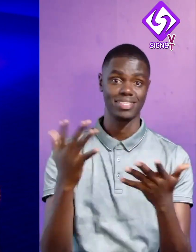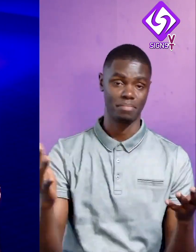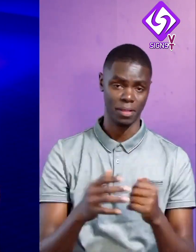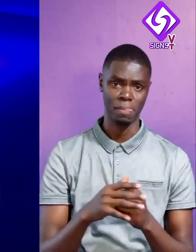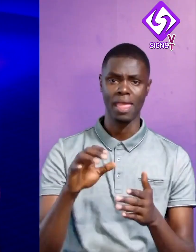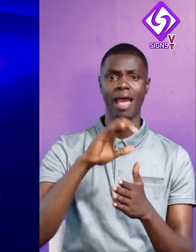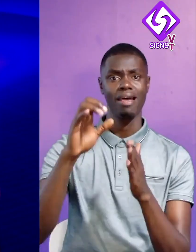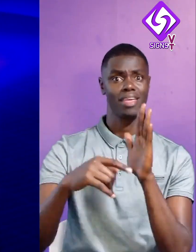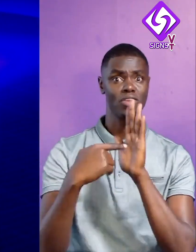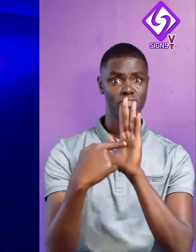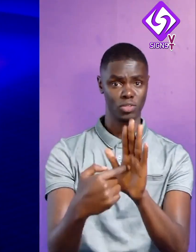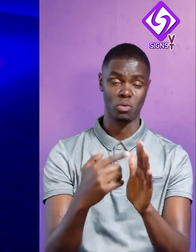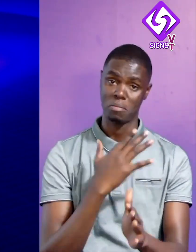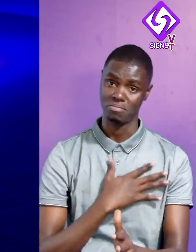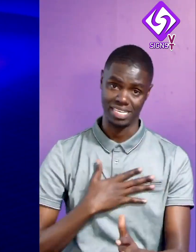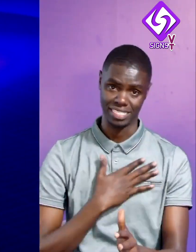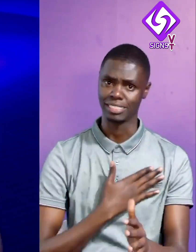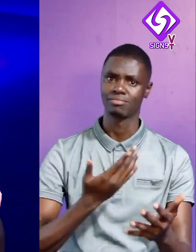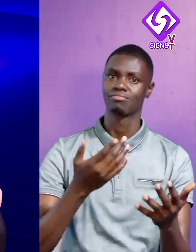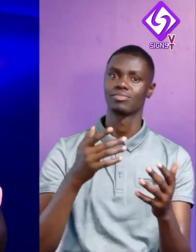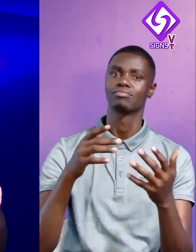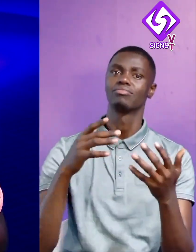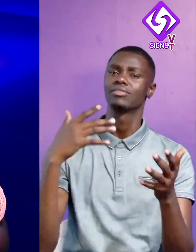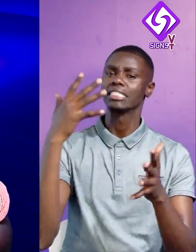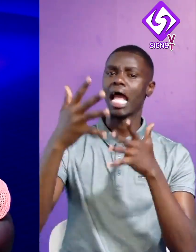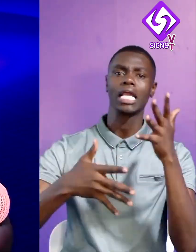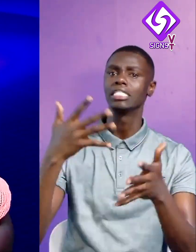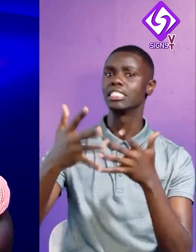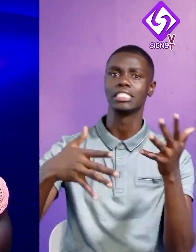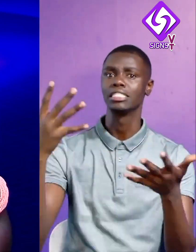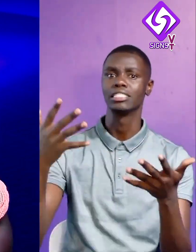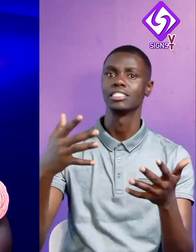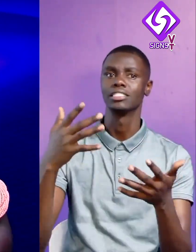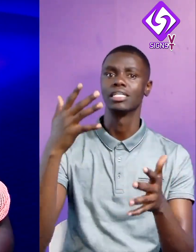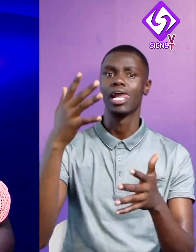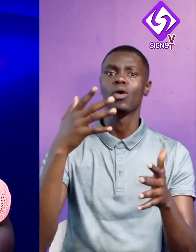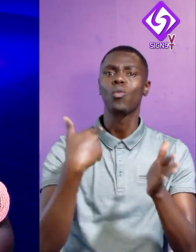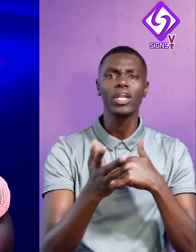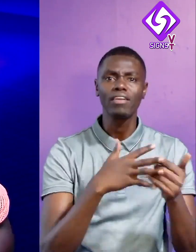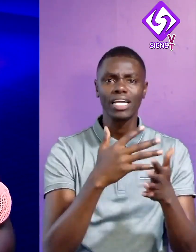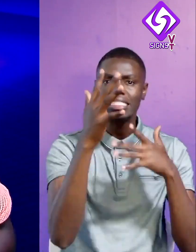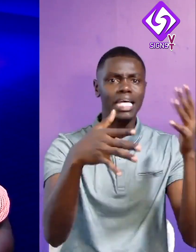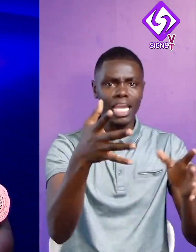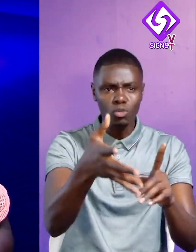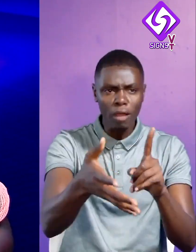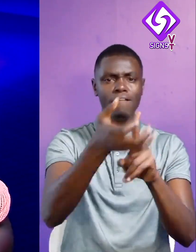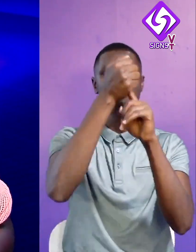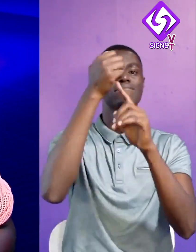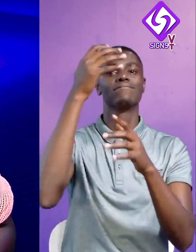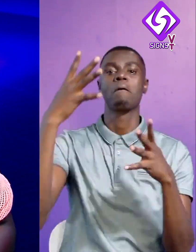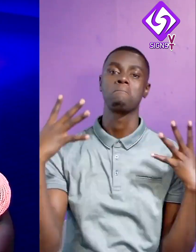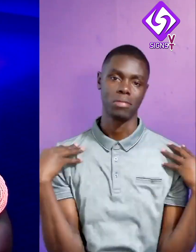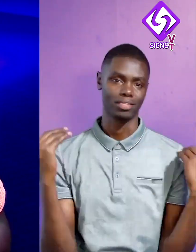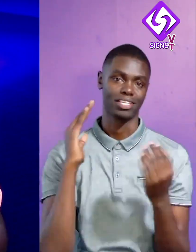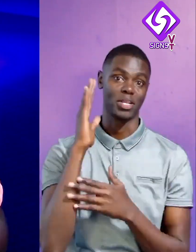at the end of the show, kindly, uende hapo nje usign moja yenye umeunderstand from Richard and we will be